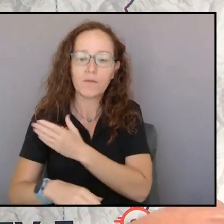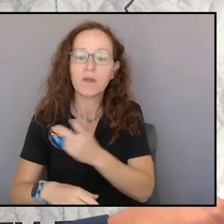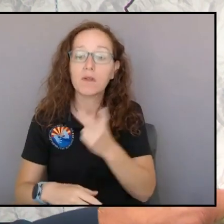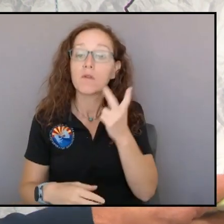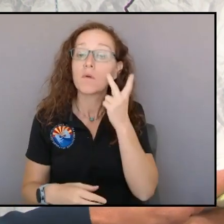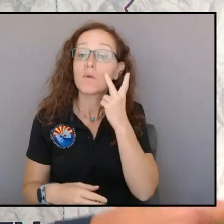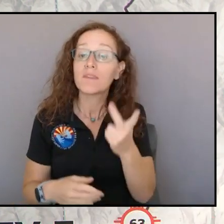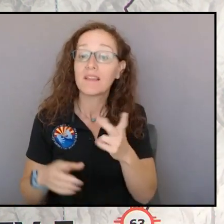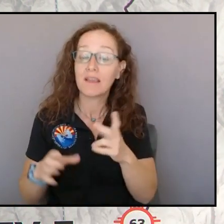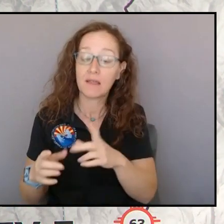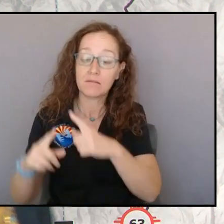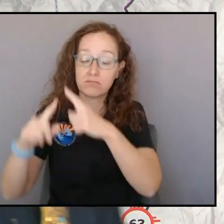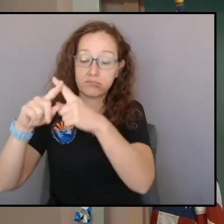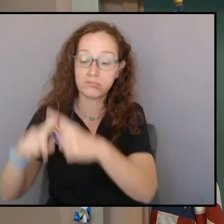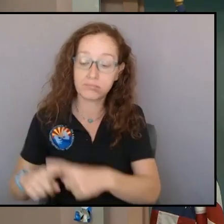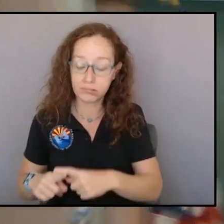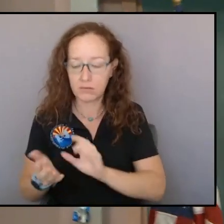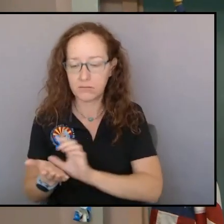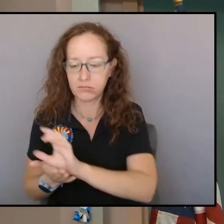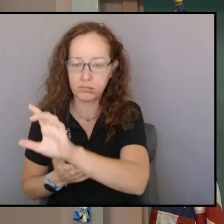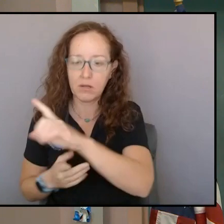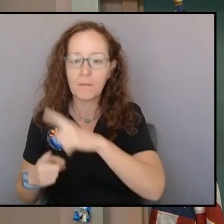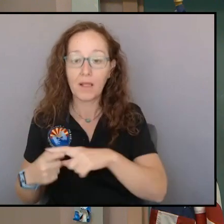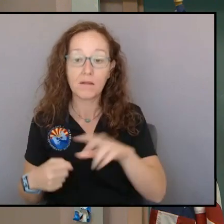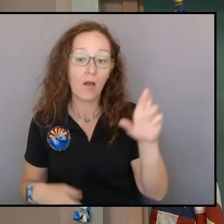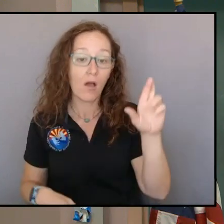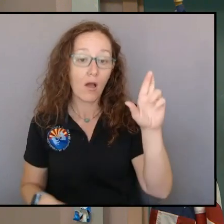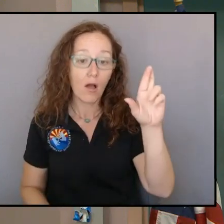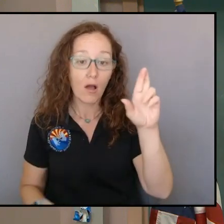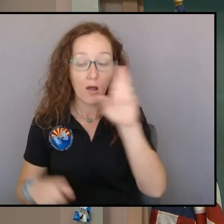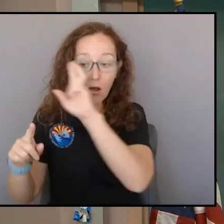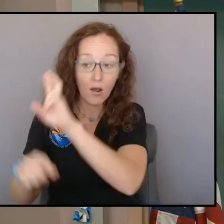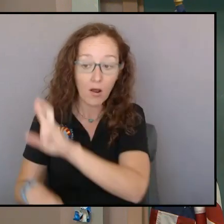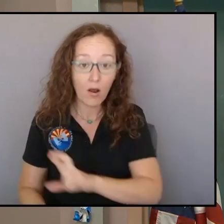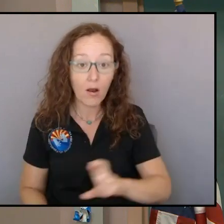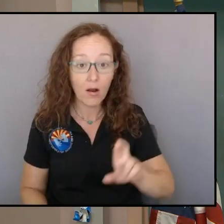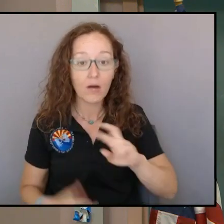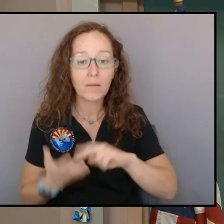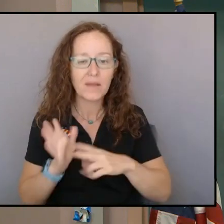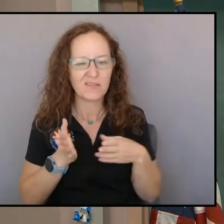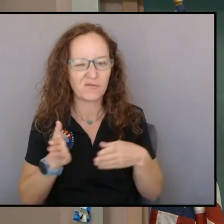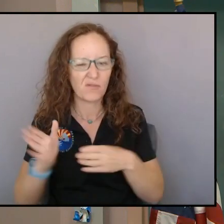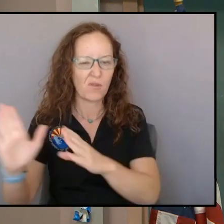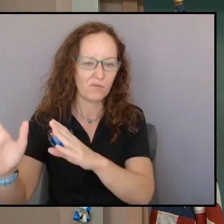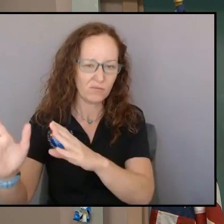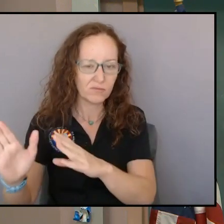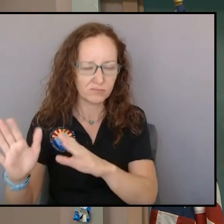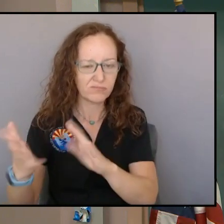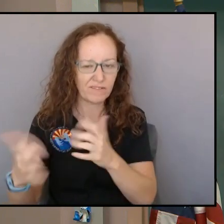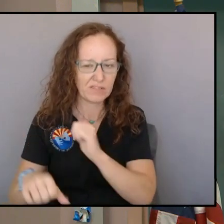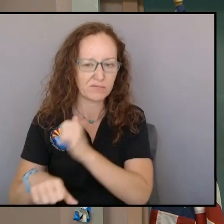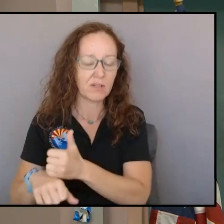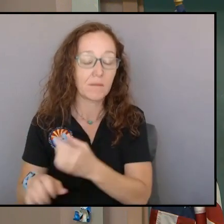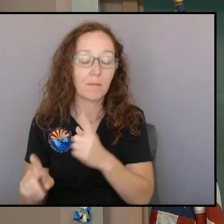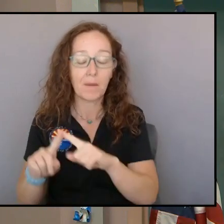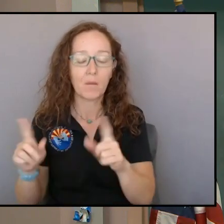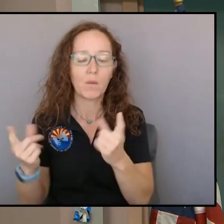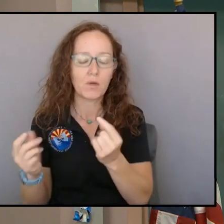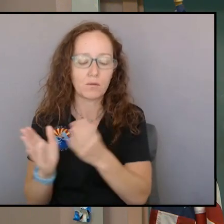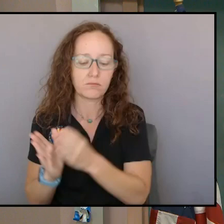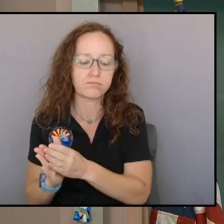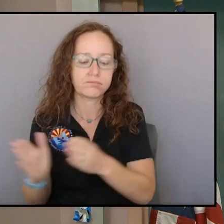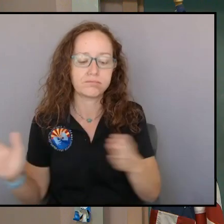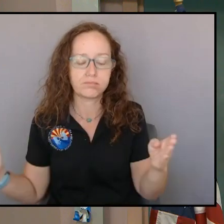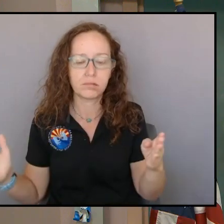So that's an existing road. What we'll do is those road systems will actually widen and improve. So we'll bring in mechanized equipment,